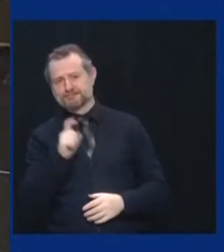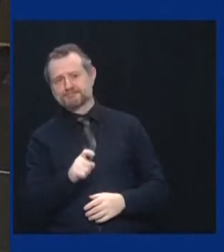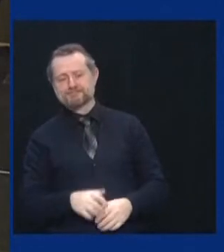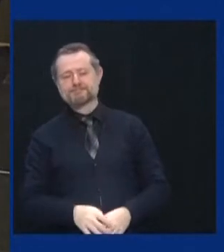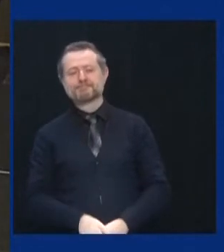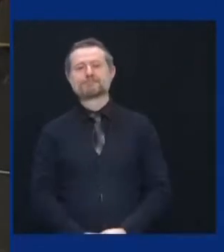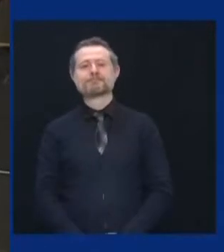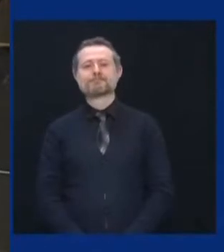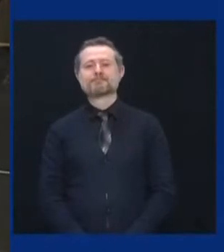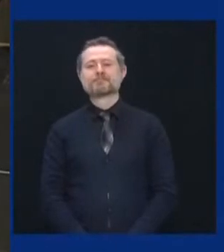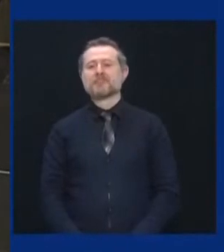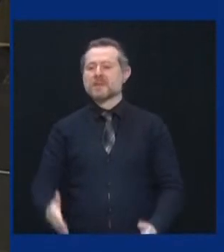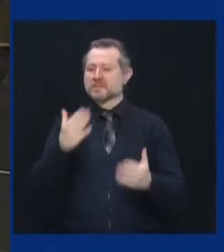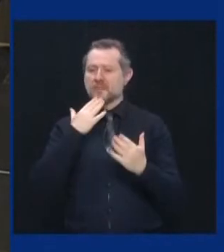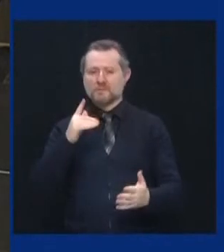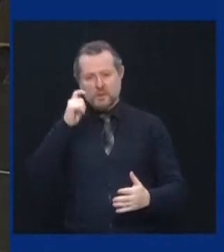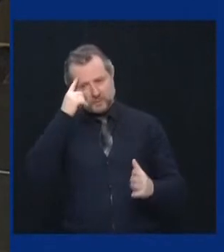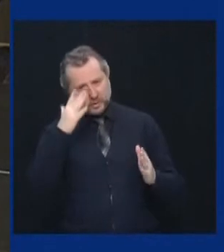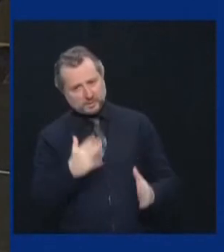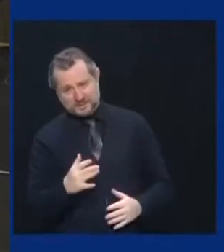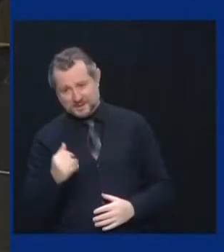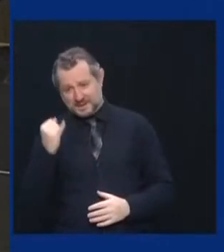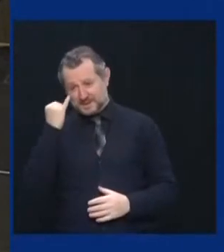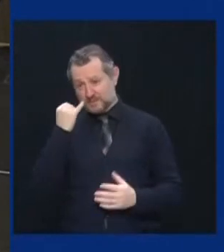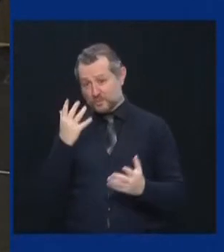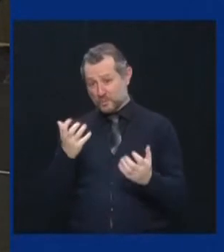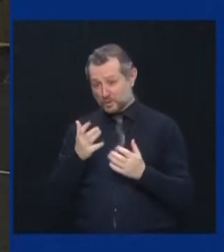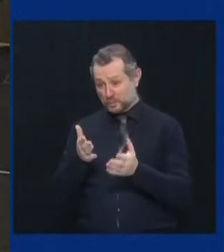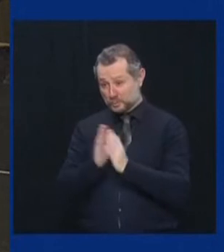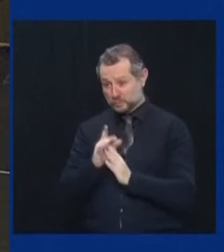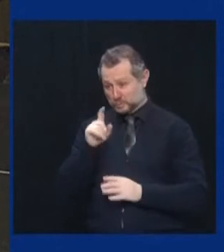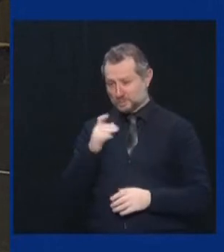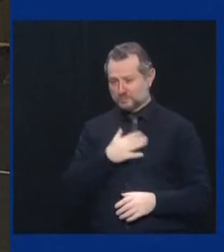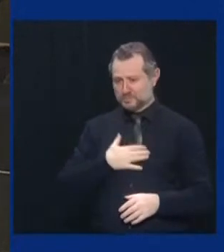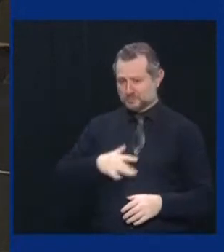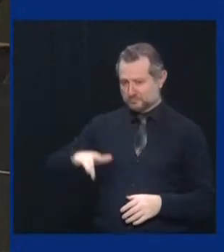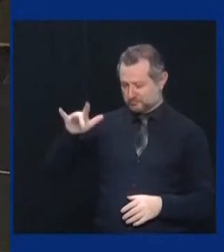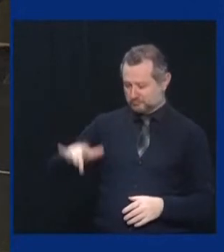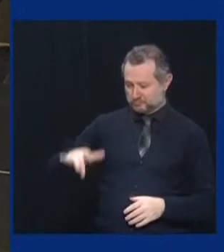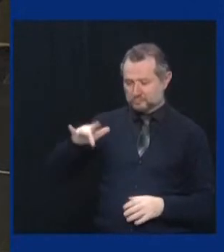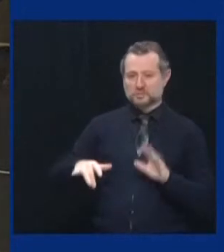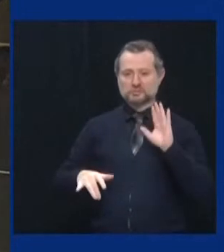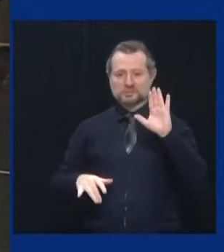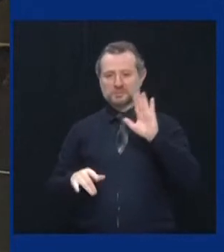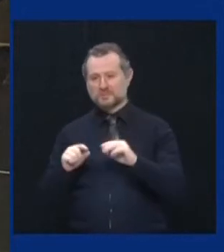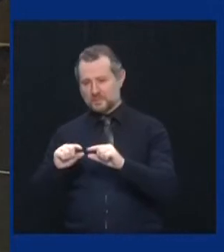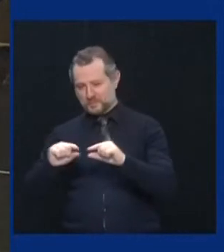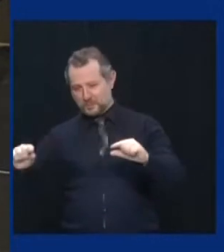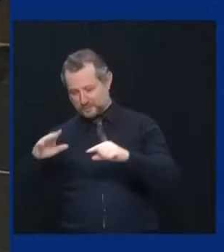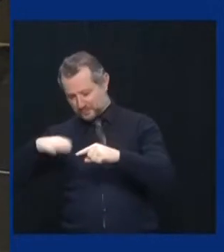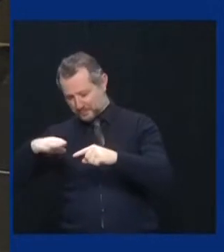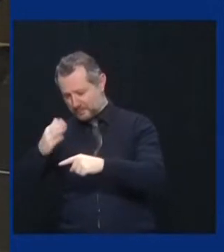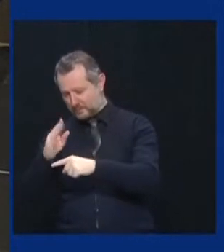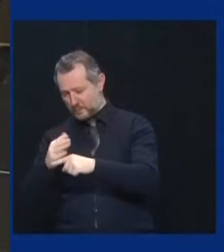Thank you, Governor. If you'd like to ask a question, please use the raise hand function at the bottom of your window. We'll take a brief moment to compile the Q&A